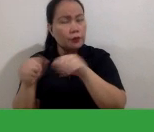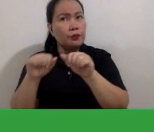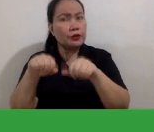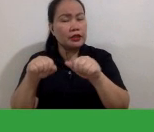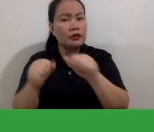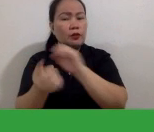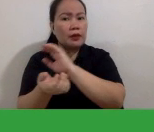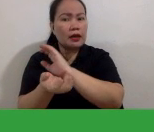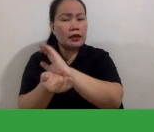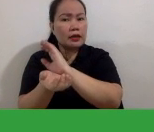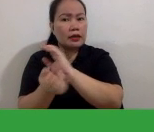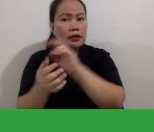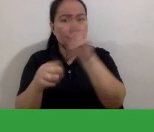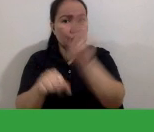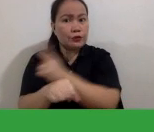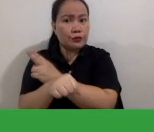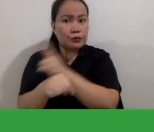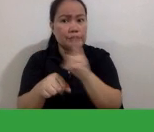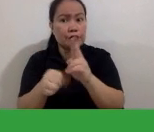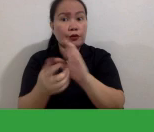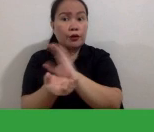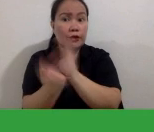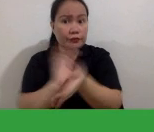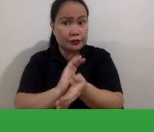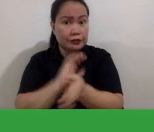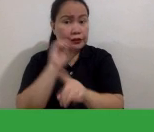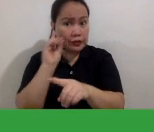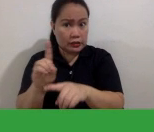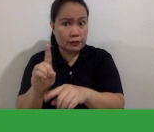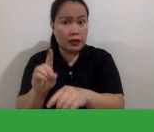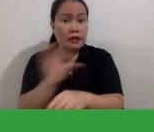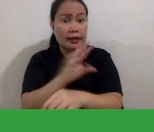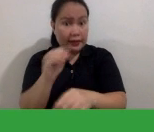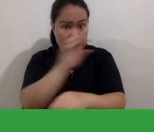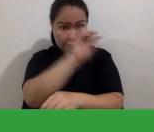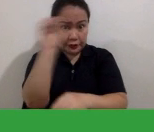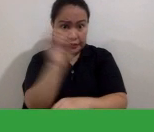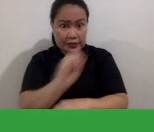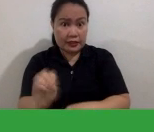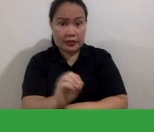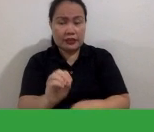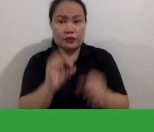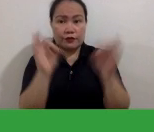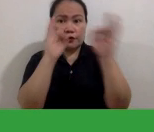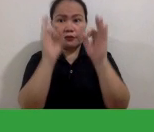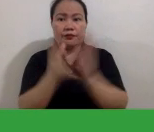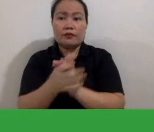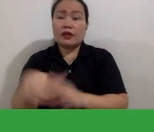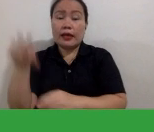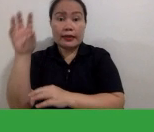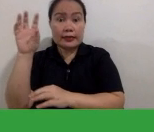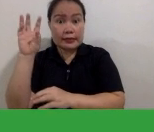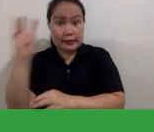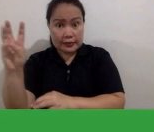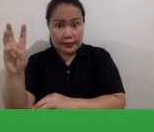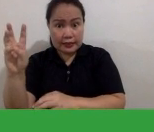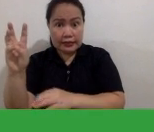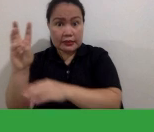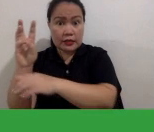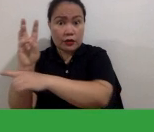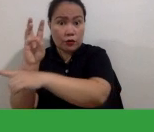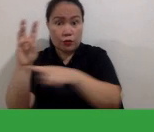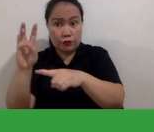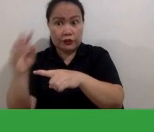kapag nag-convert tayo ng fraction to decimal and percent form. Okay, so halimbawa ito, this is 6 over 10. So ibig